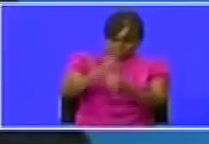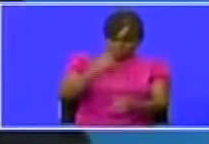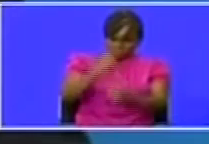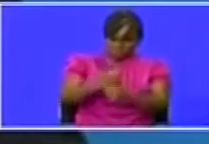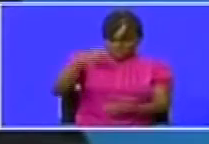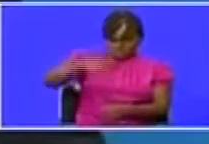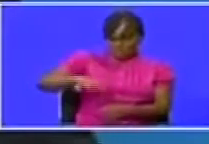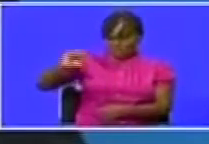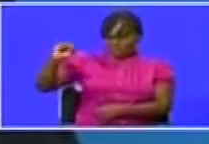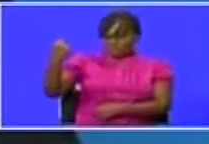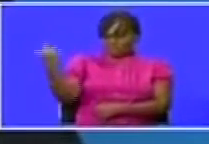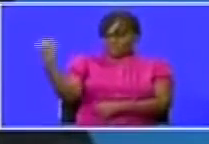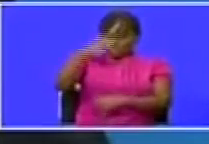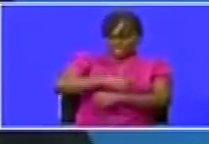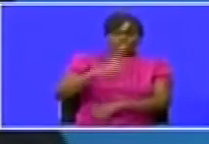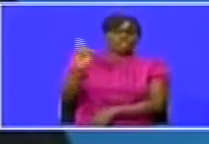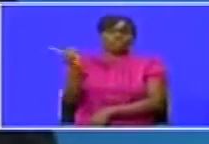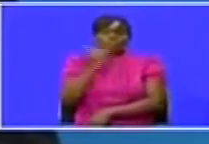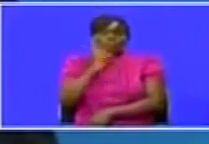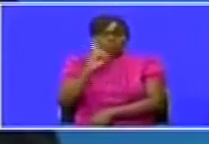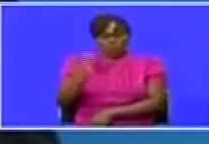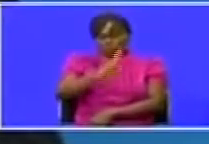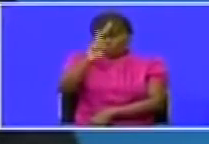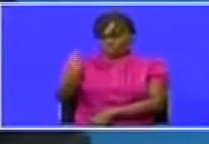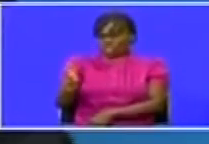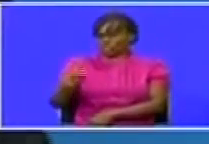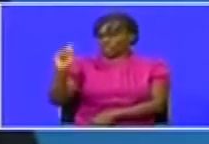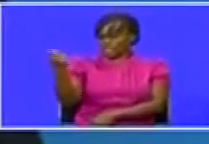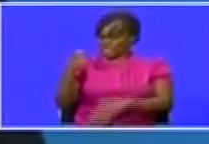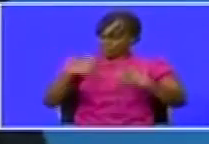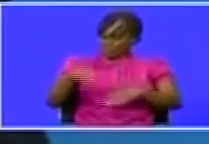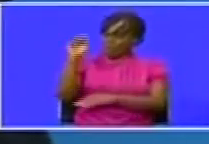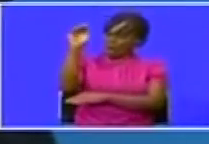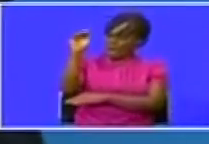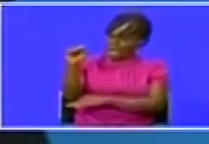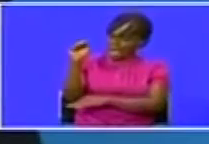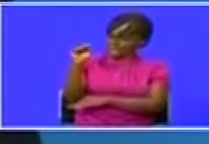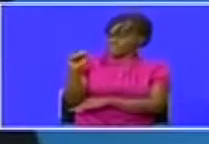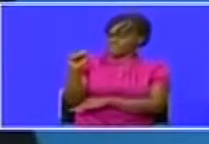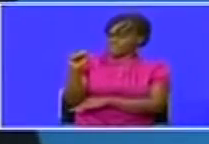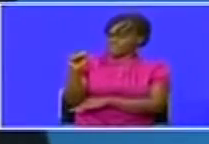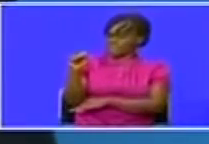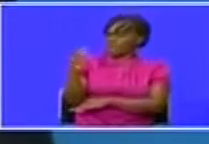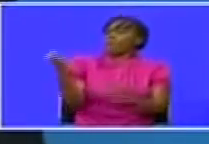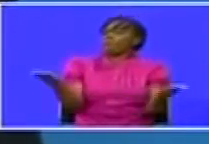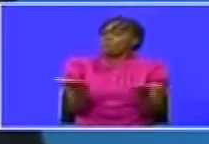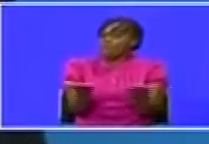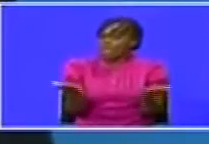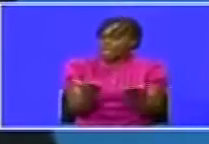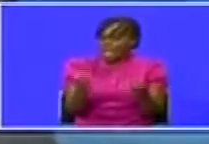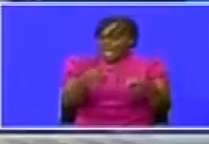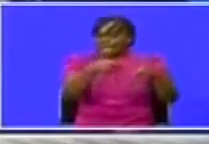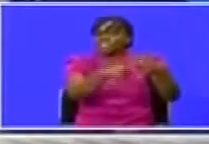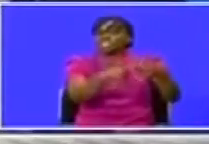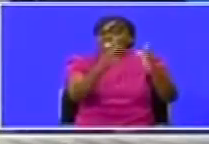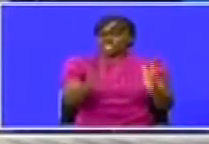today, five tomorrow. But of course, the questions that Kenyans out there are asking, where is the whereabouts of the engineer